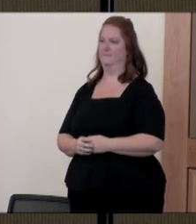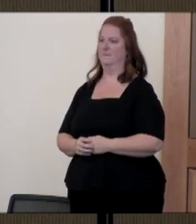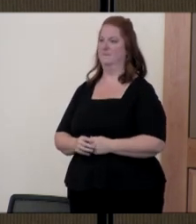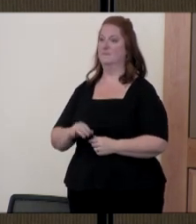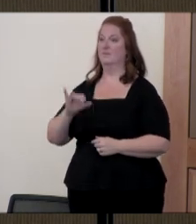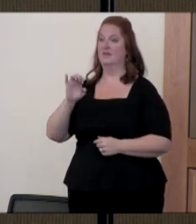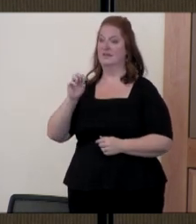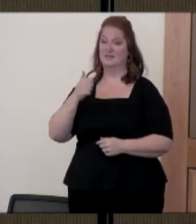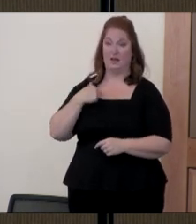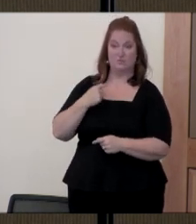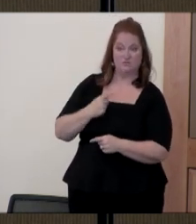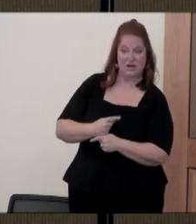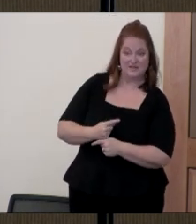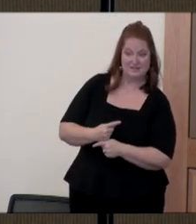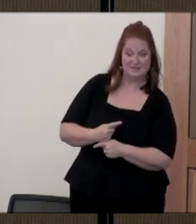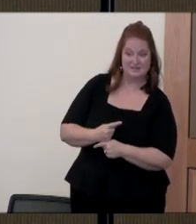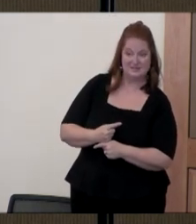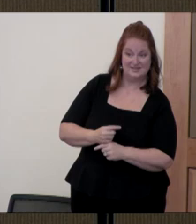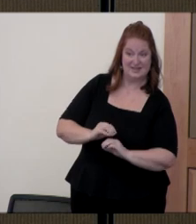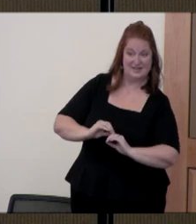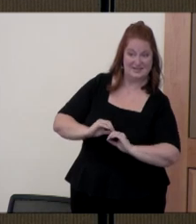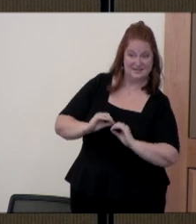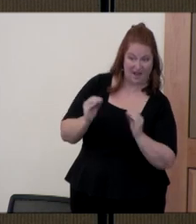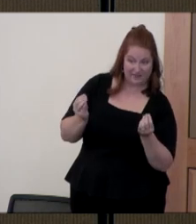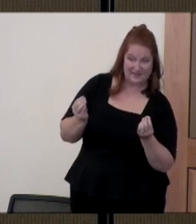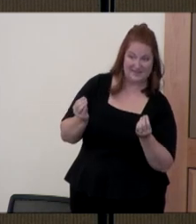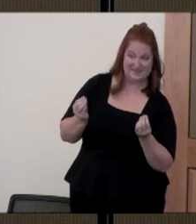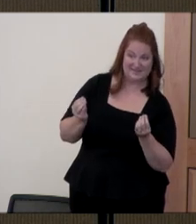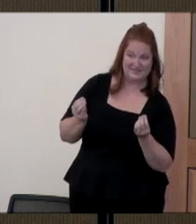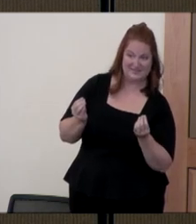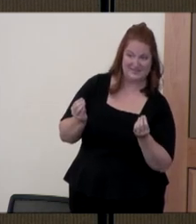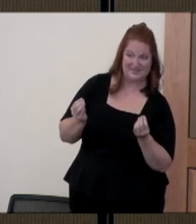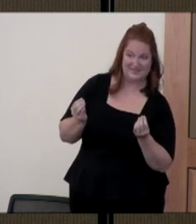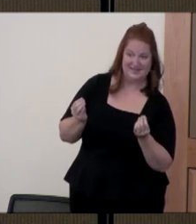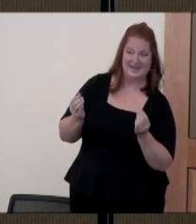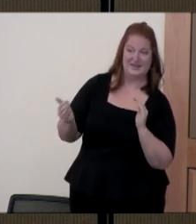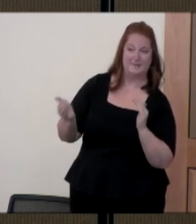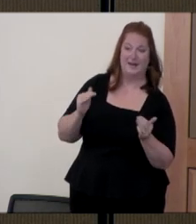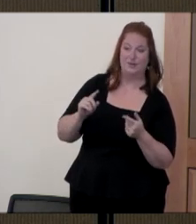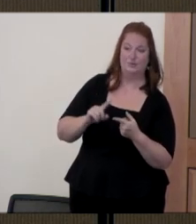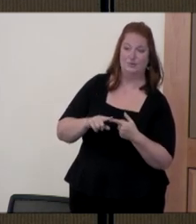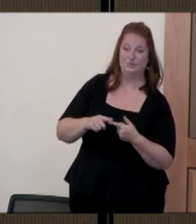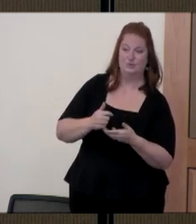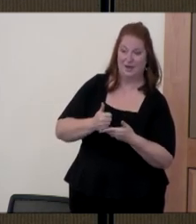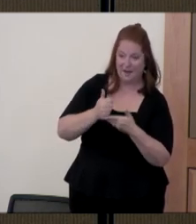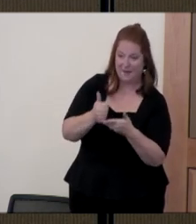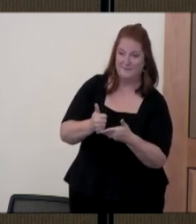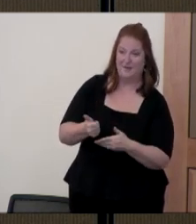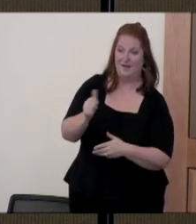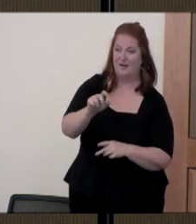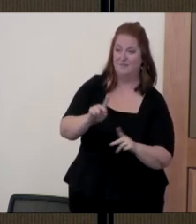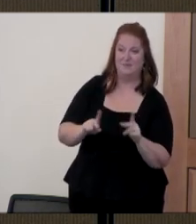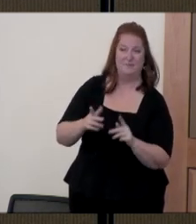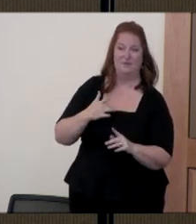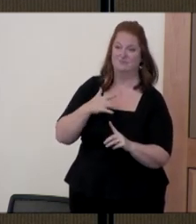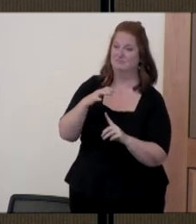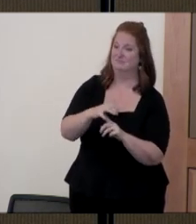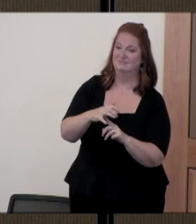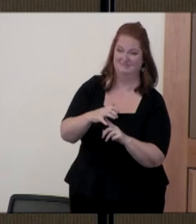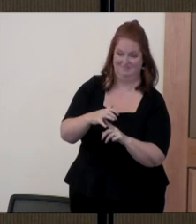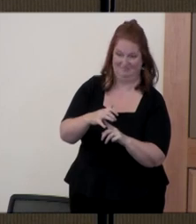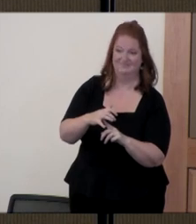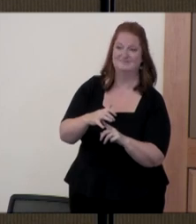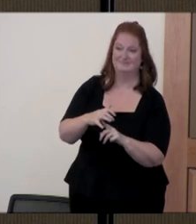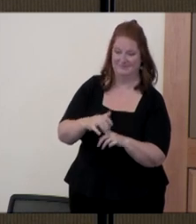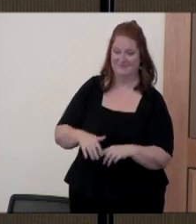Jessica, am I right that there's nothing like when you're able to do something for somebody else? Nothing more motivating? And